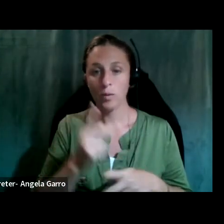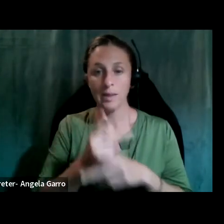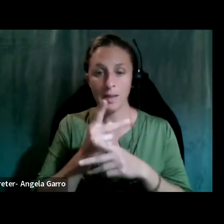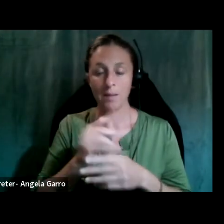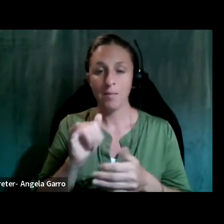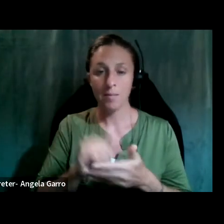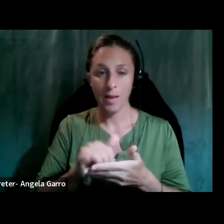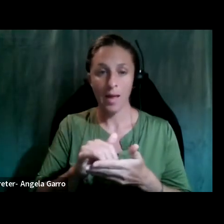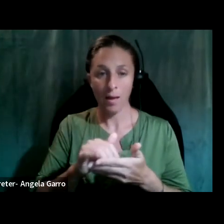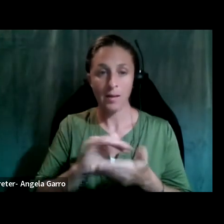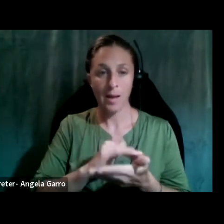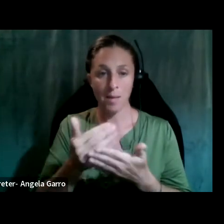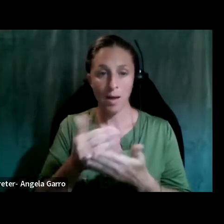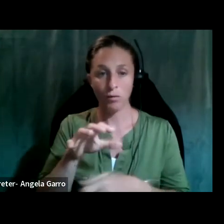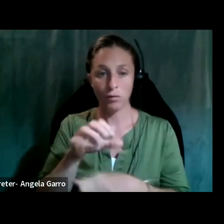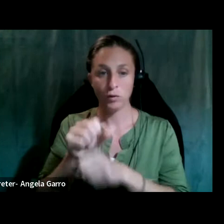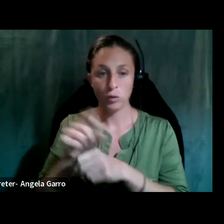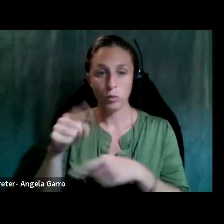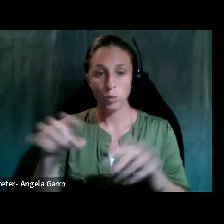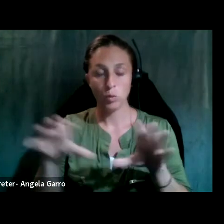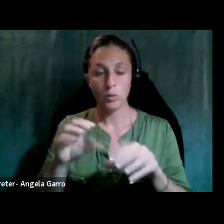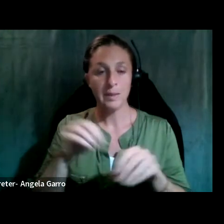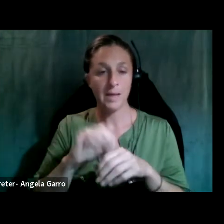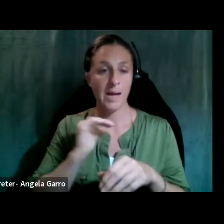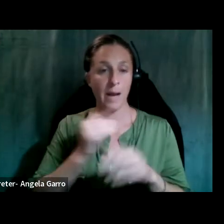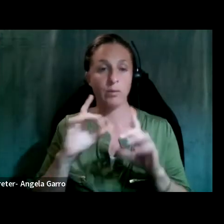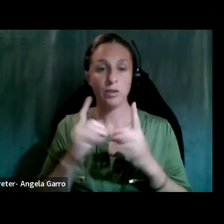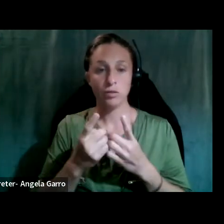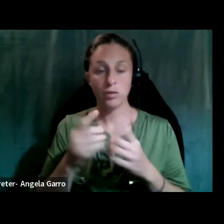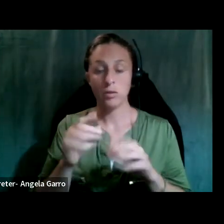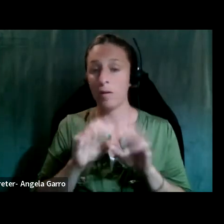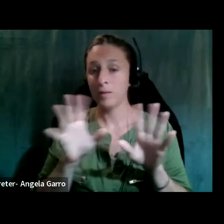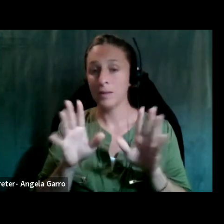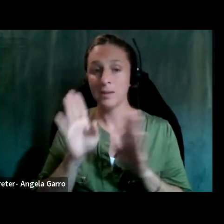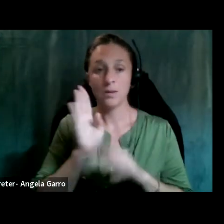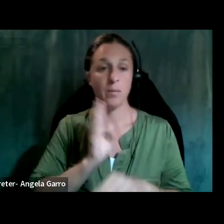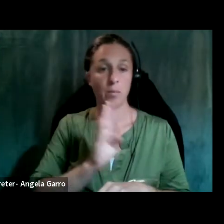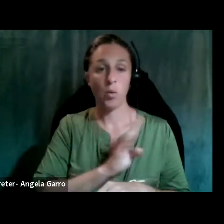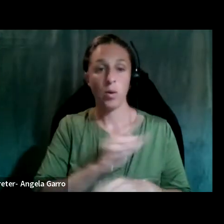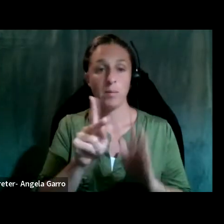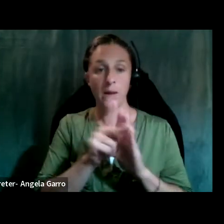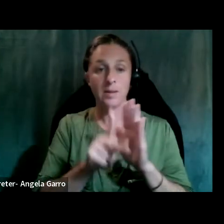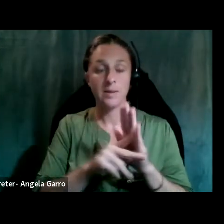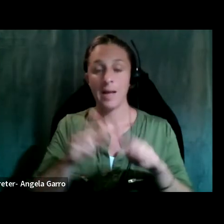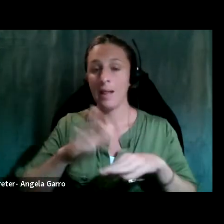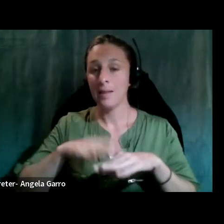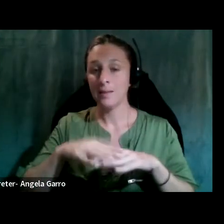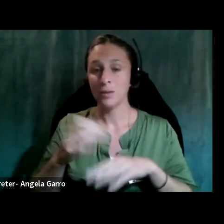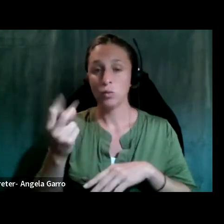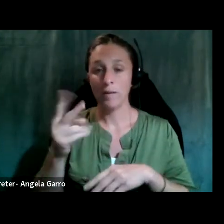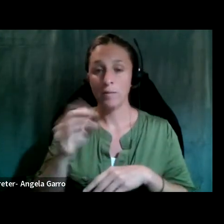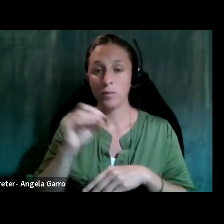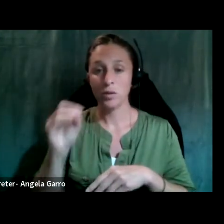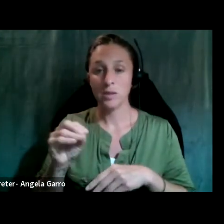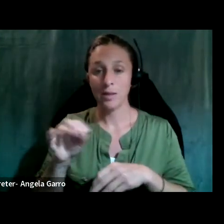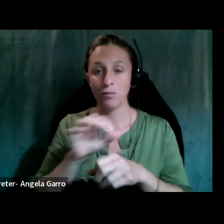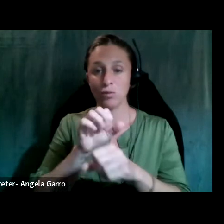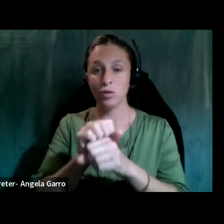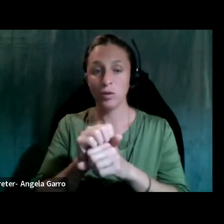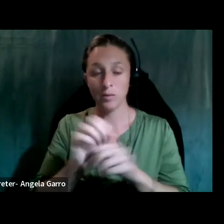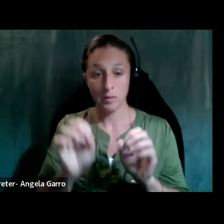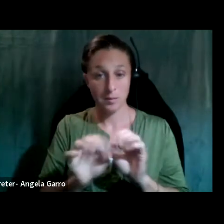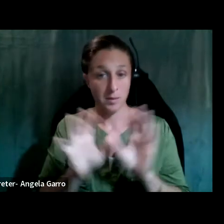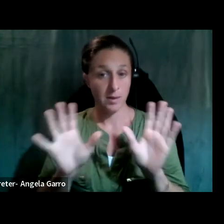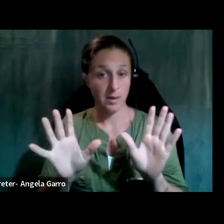reserves that you do? In our district, obviously, there is a board policy around keeping at least a 12% reserve. Now, to be clear,